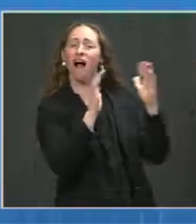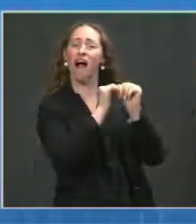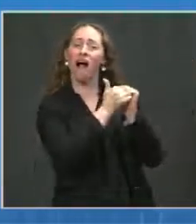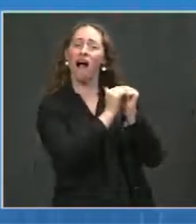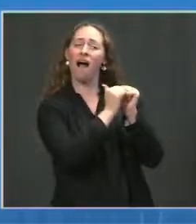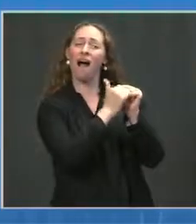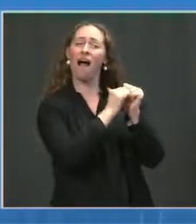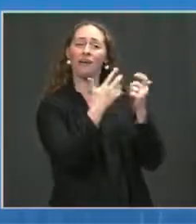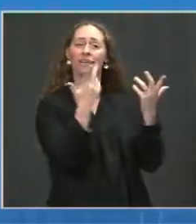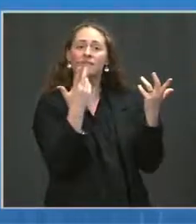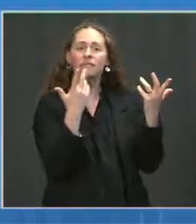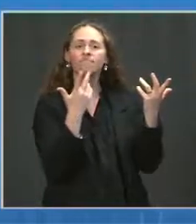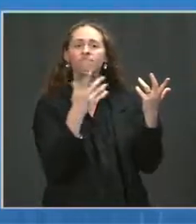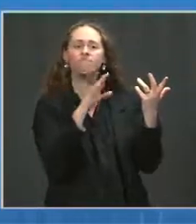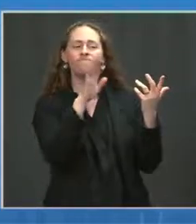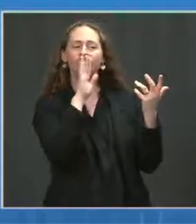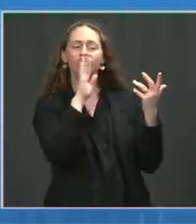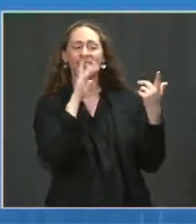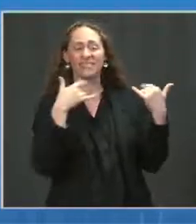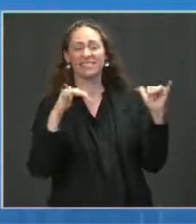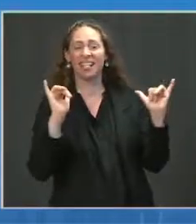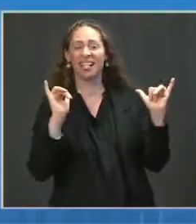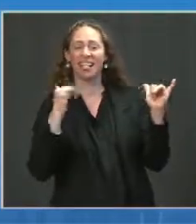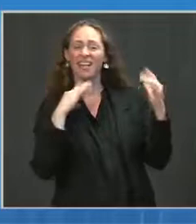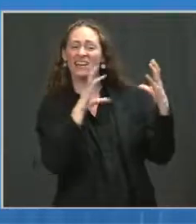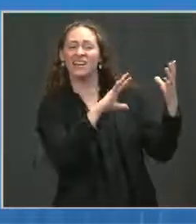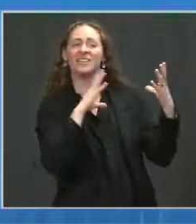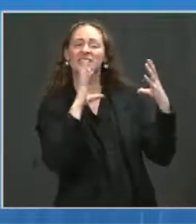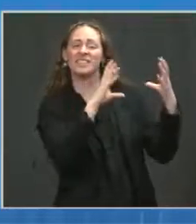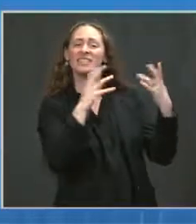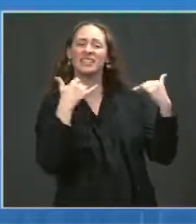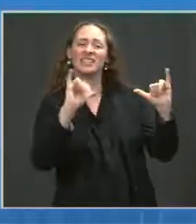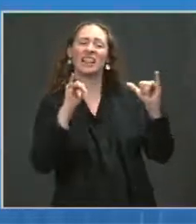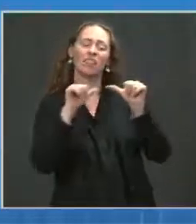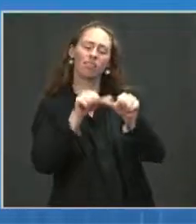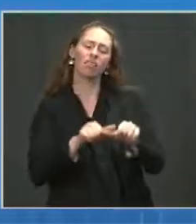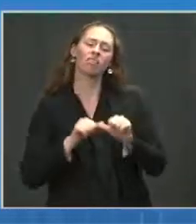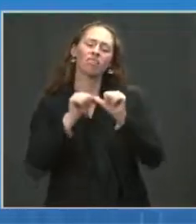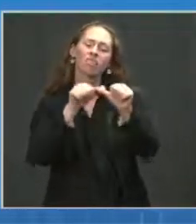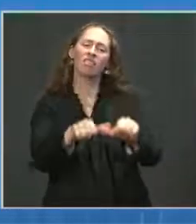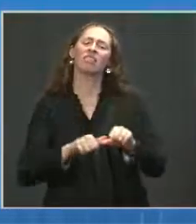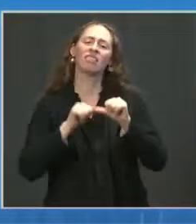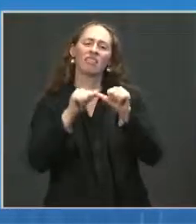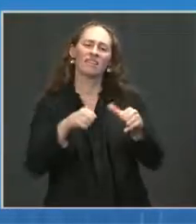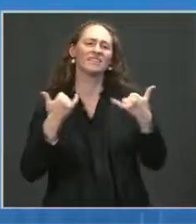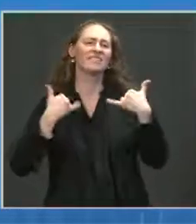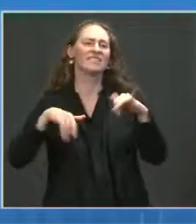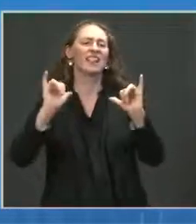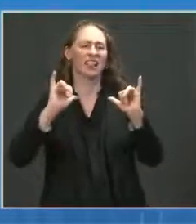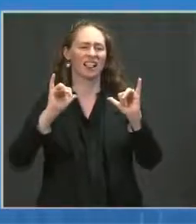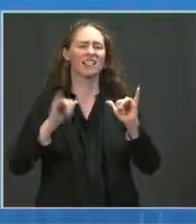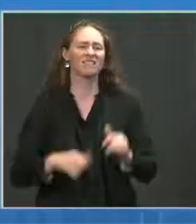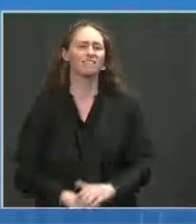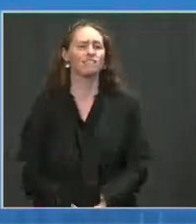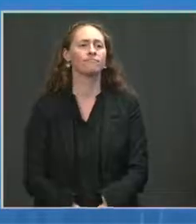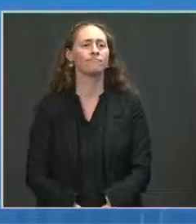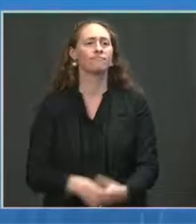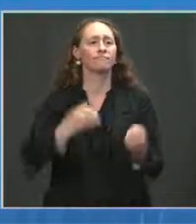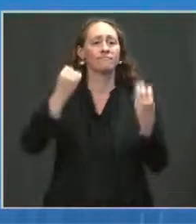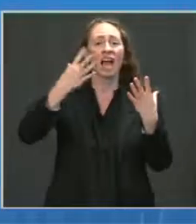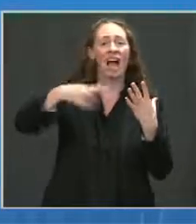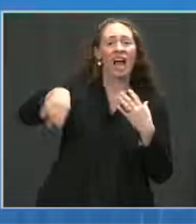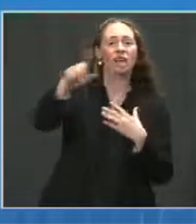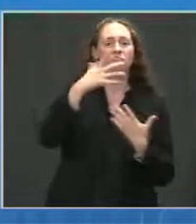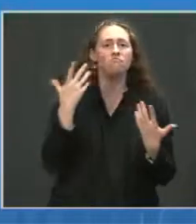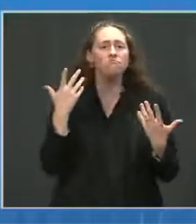and so our battle must last a little longer. Many of us have lost loved ones or have been ill ourselves.